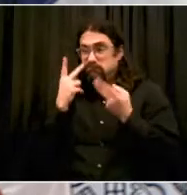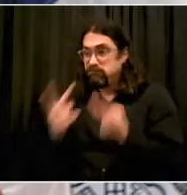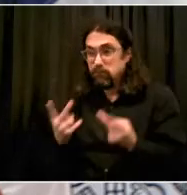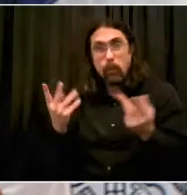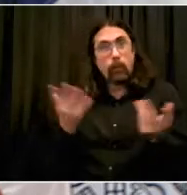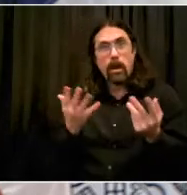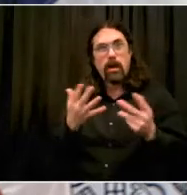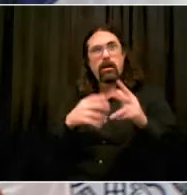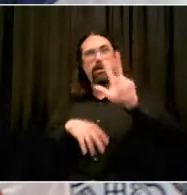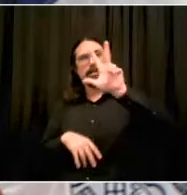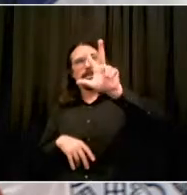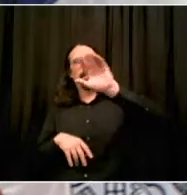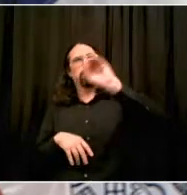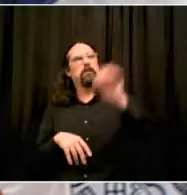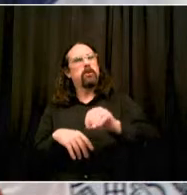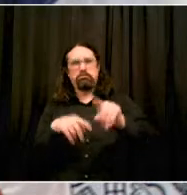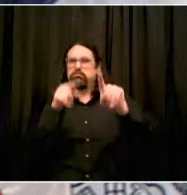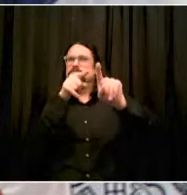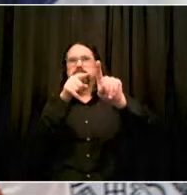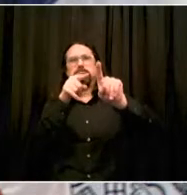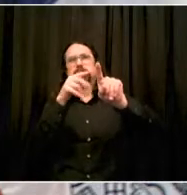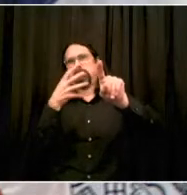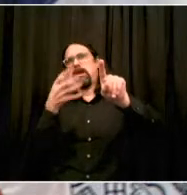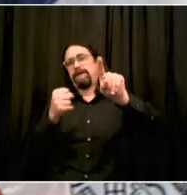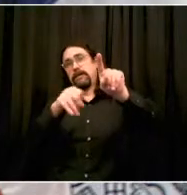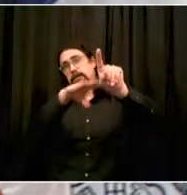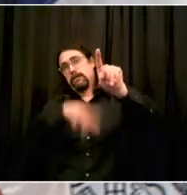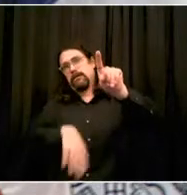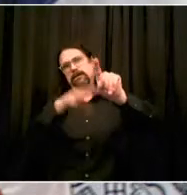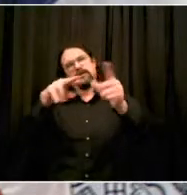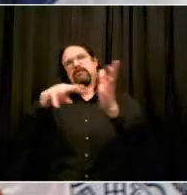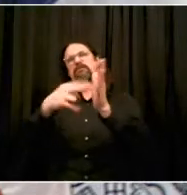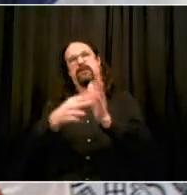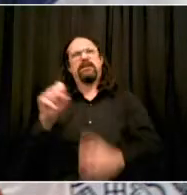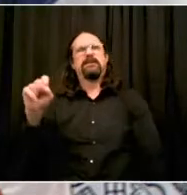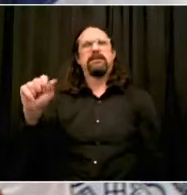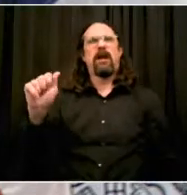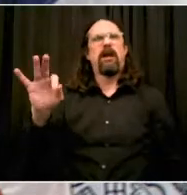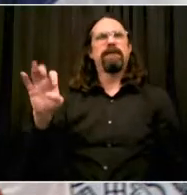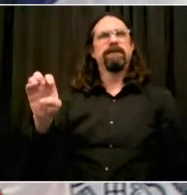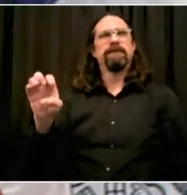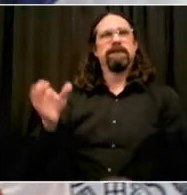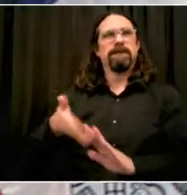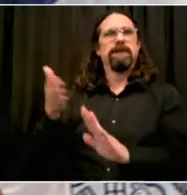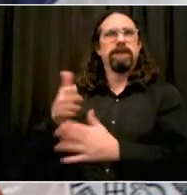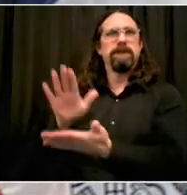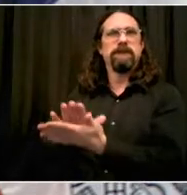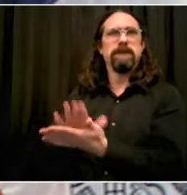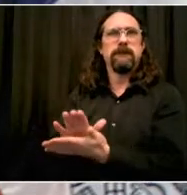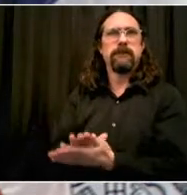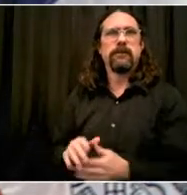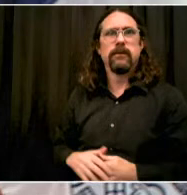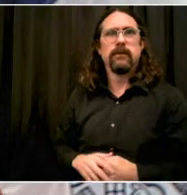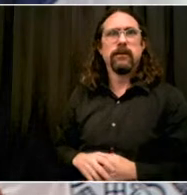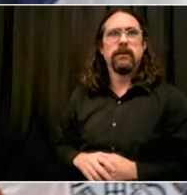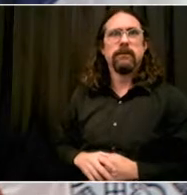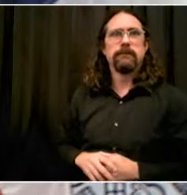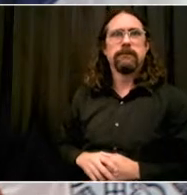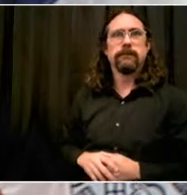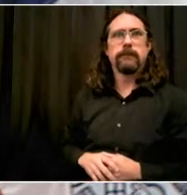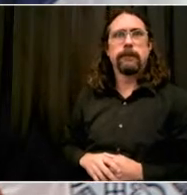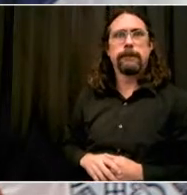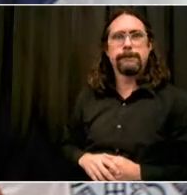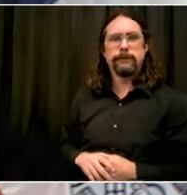zones and the phases before that we talked about, those have always been the state's domain to make the